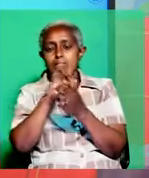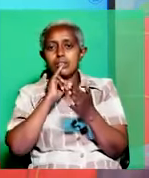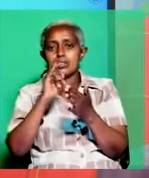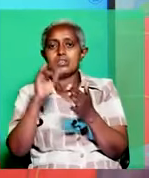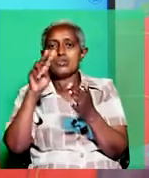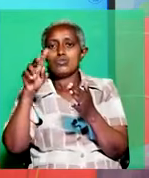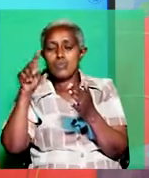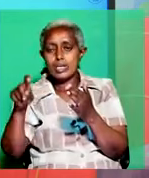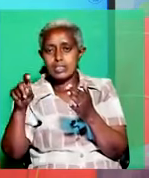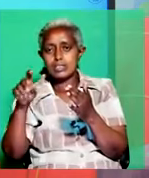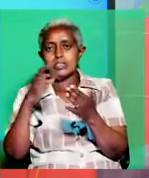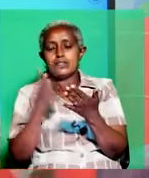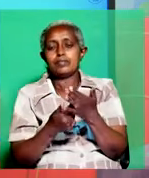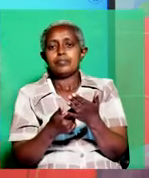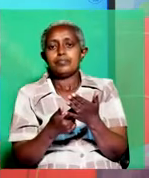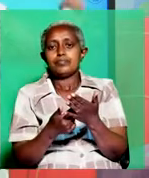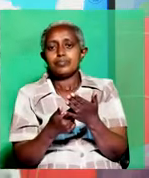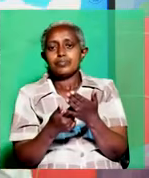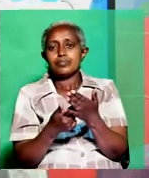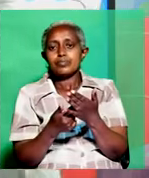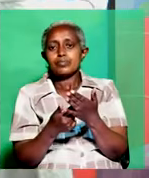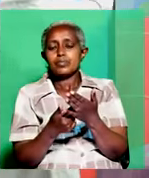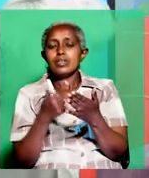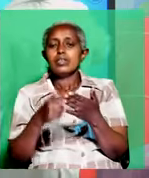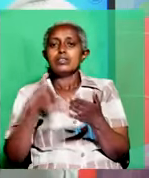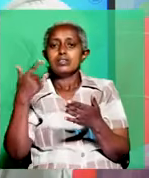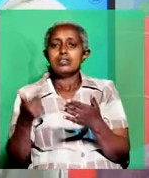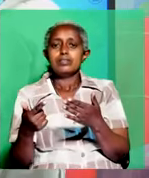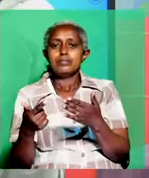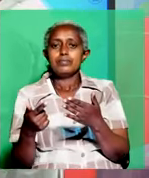2x. So this is it. Then